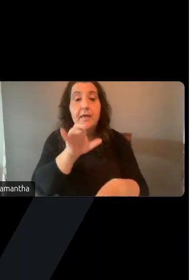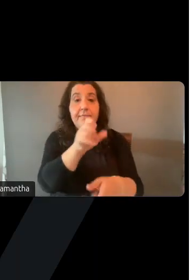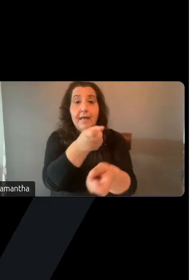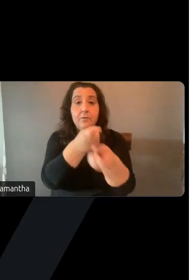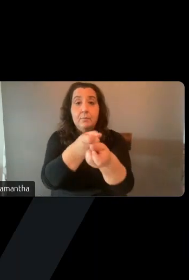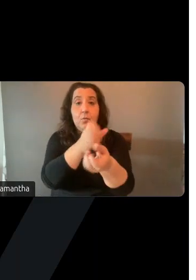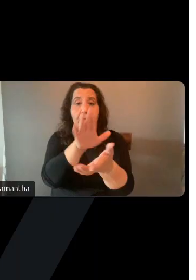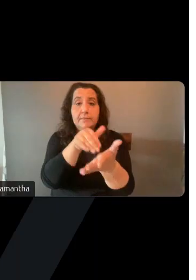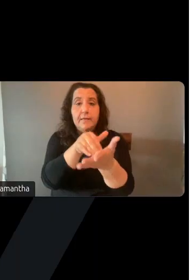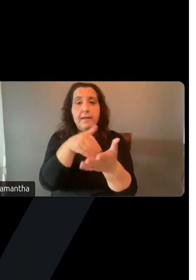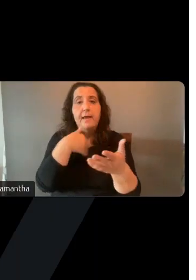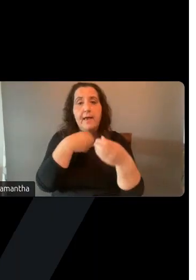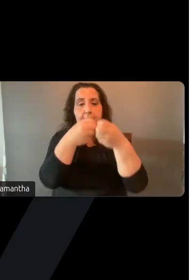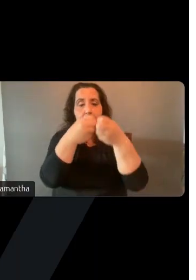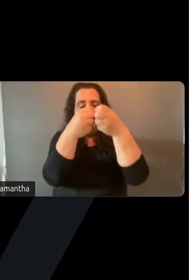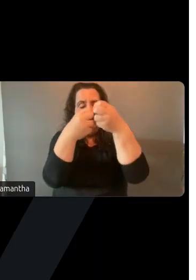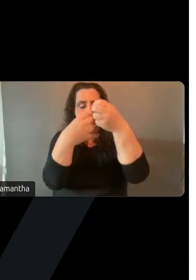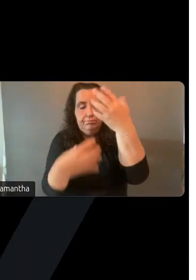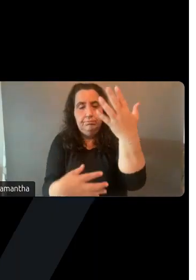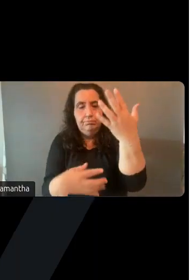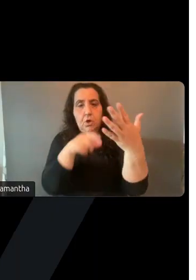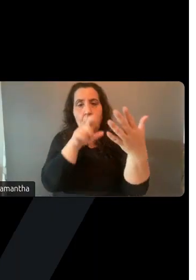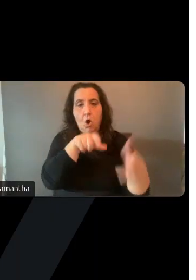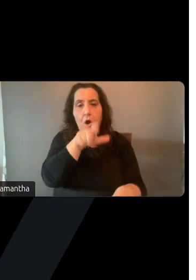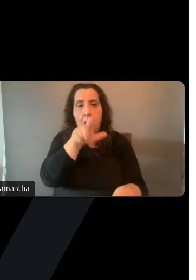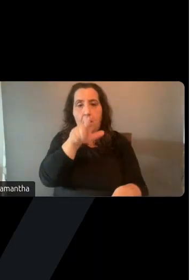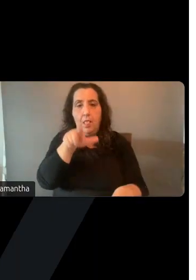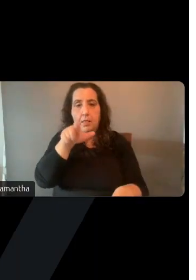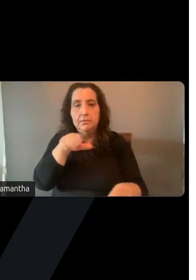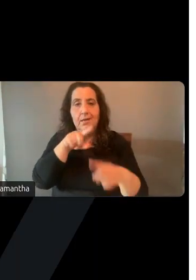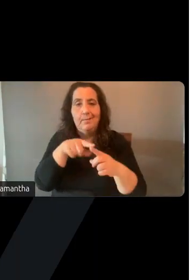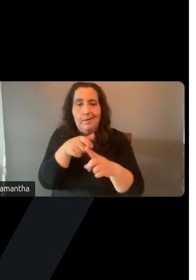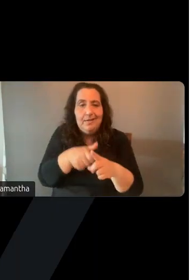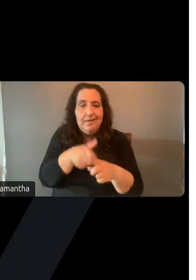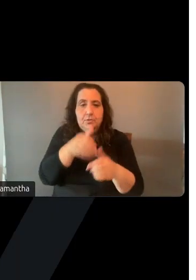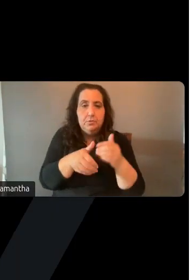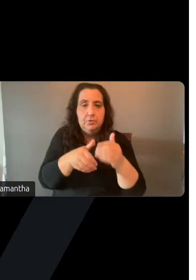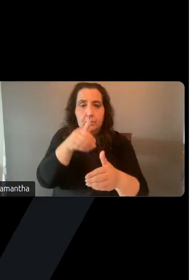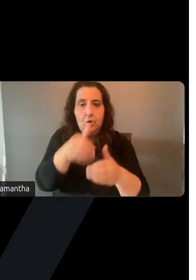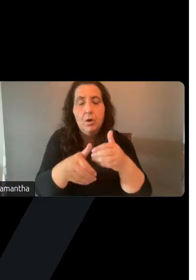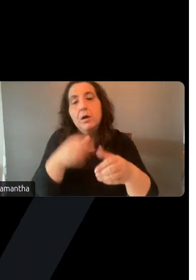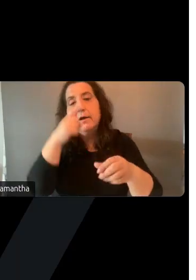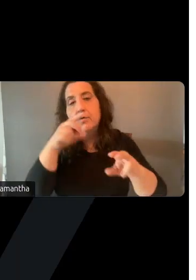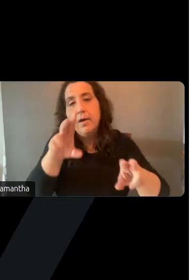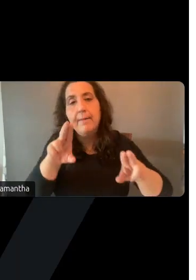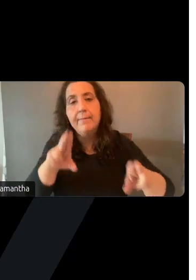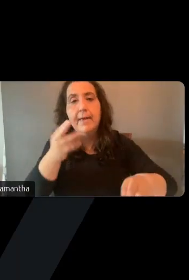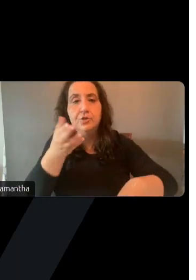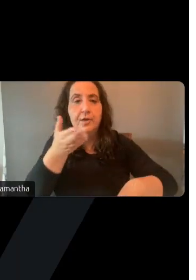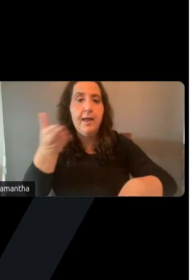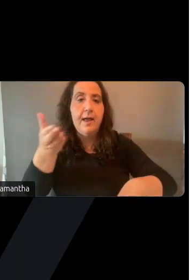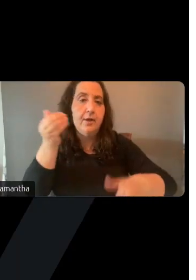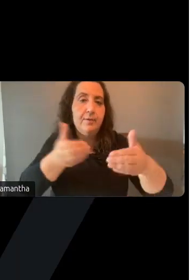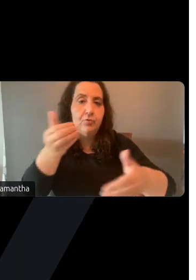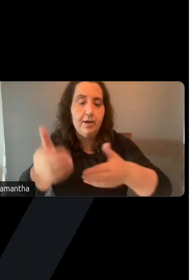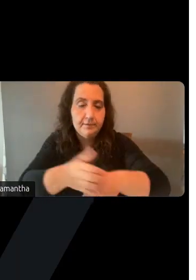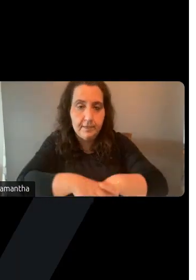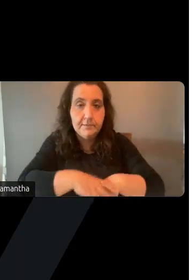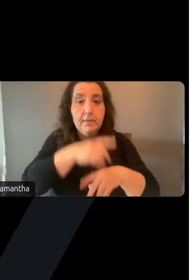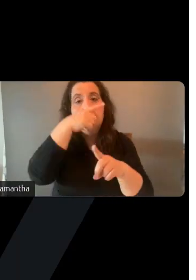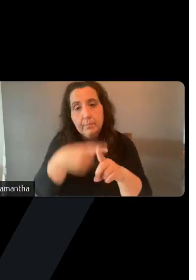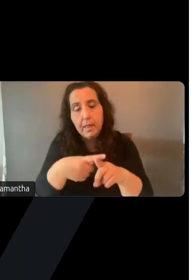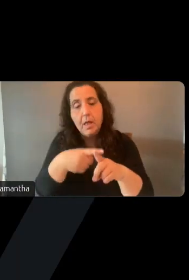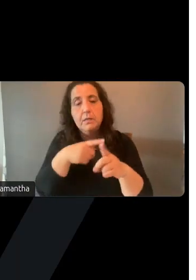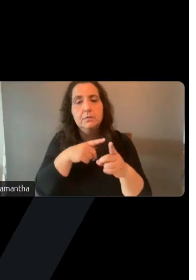contains hundreds of articles about every stage of the application and hiring process, as well as a